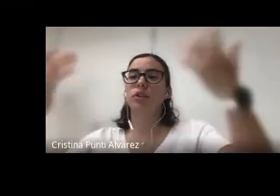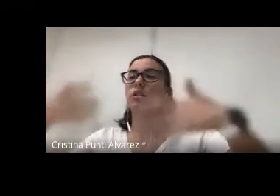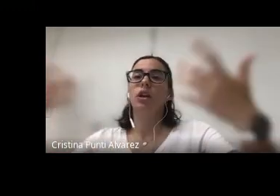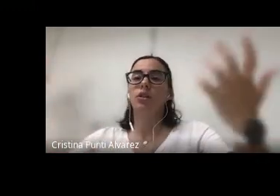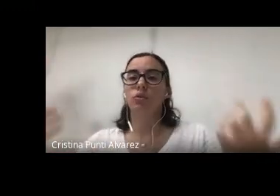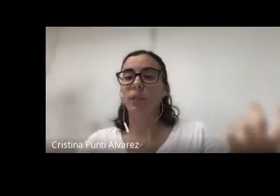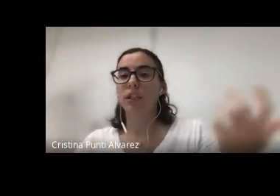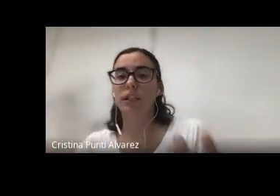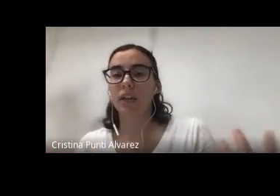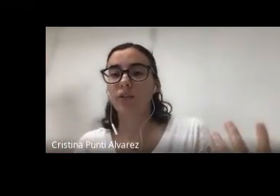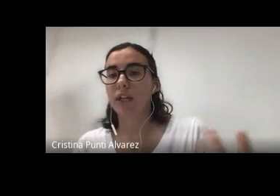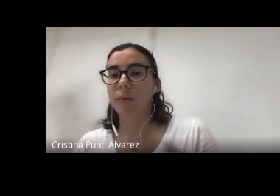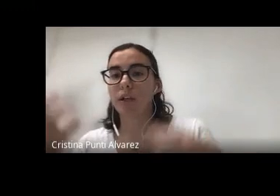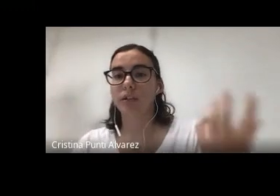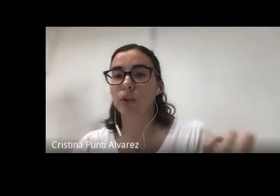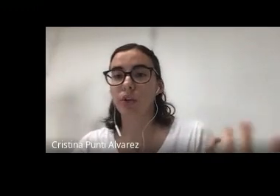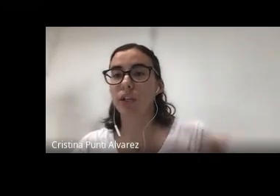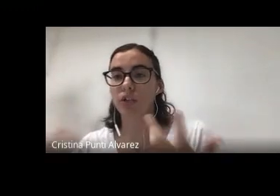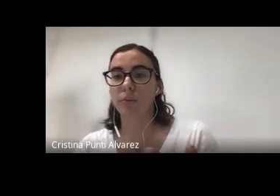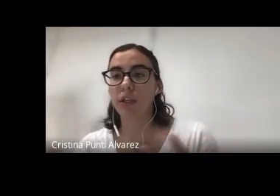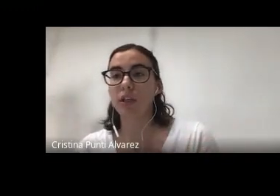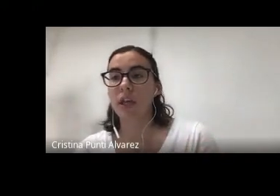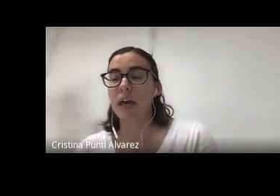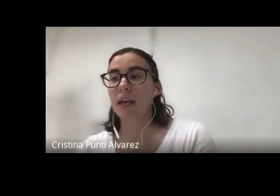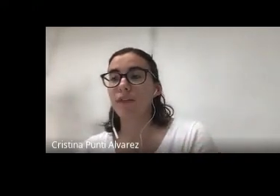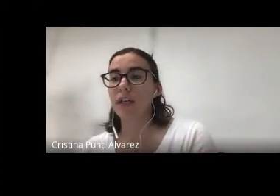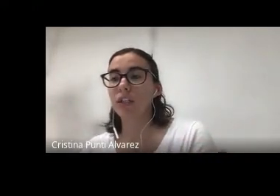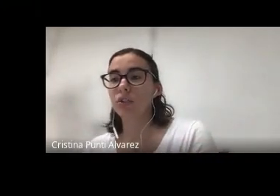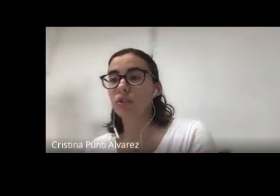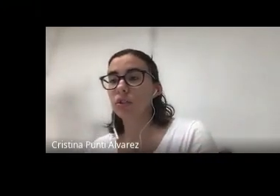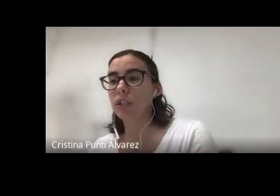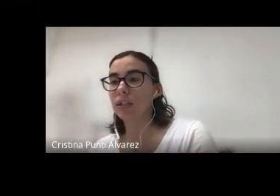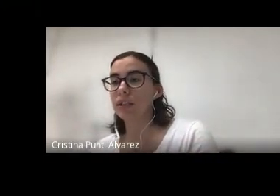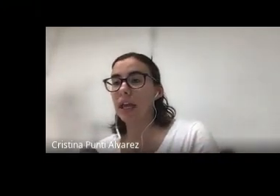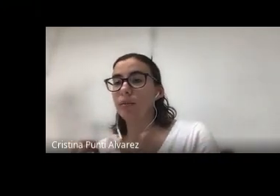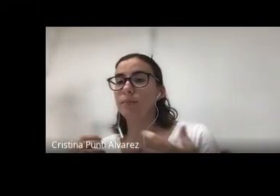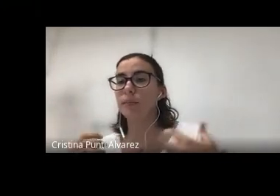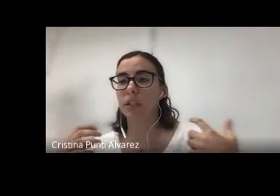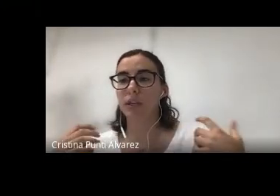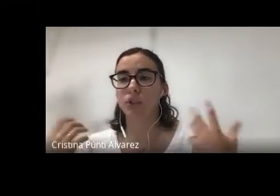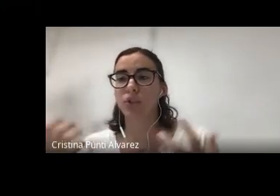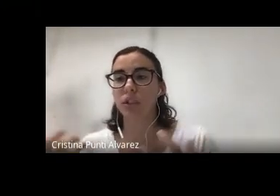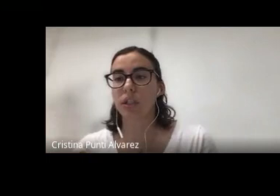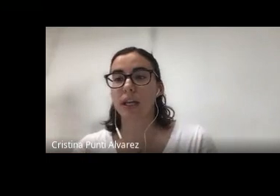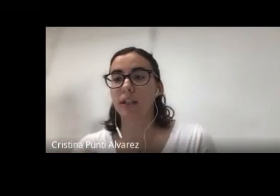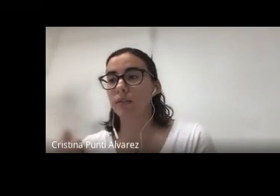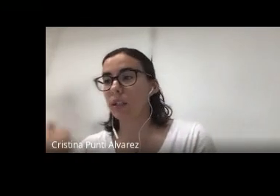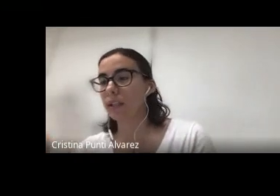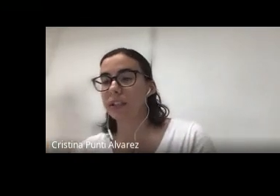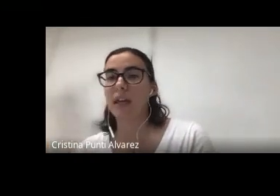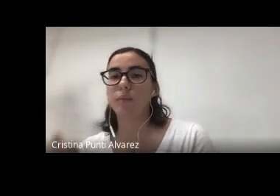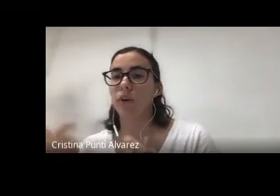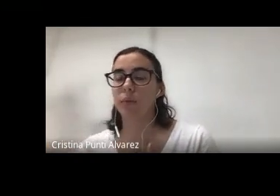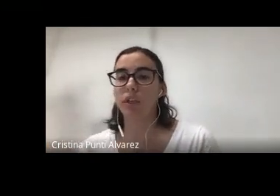is willing just to be inside of a camera recording something. And finally, also the resources, like